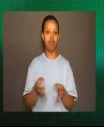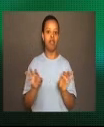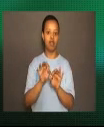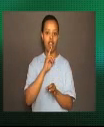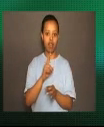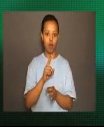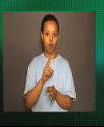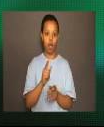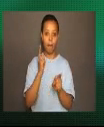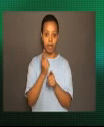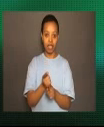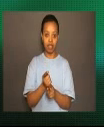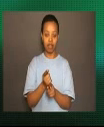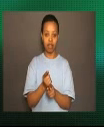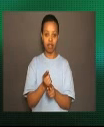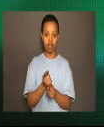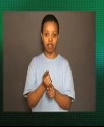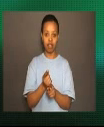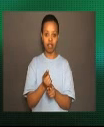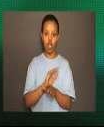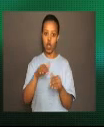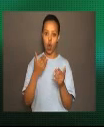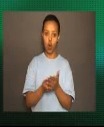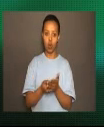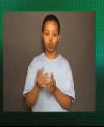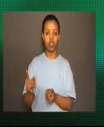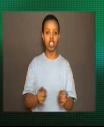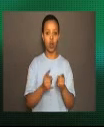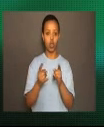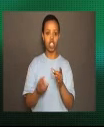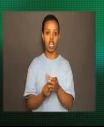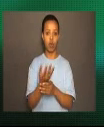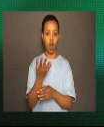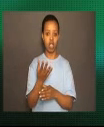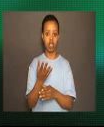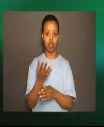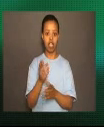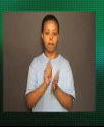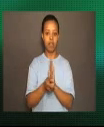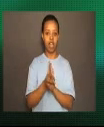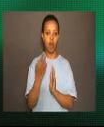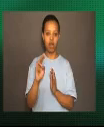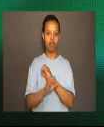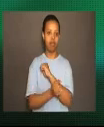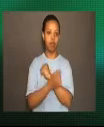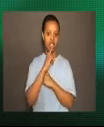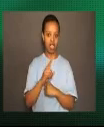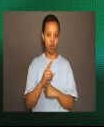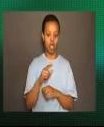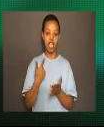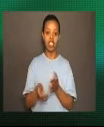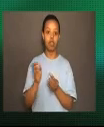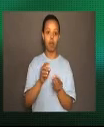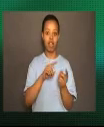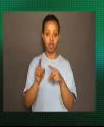fact, it is the basis of all methods of reproduction, as well as the